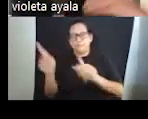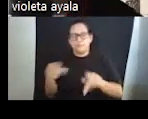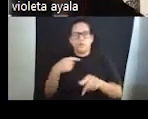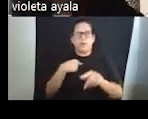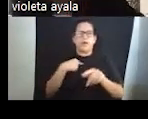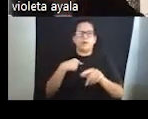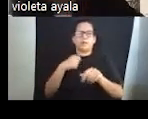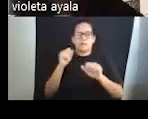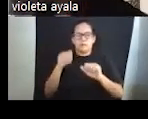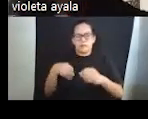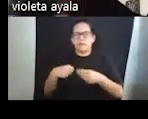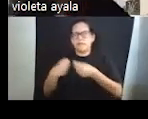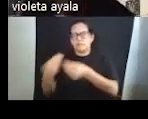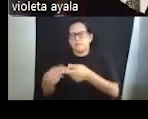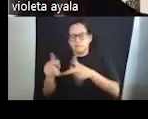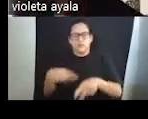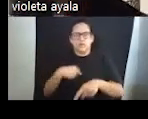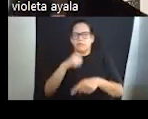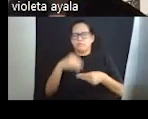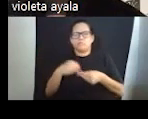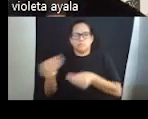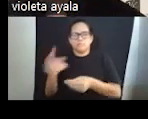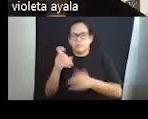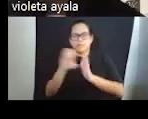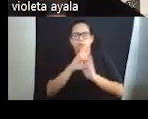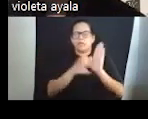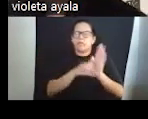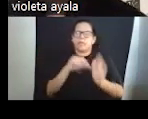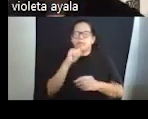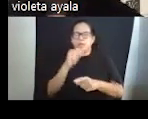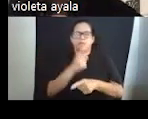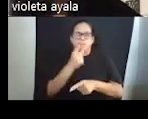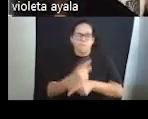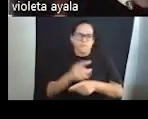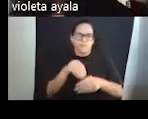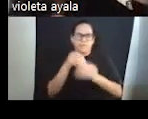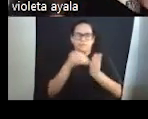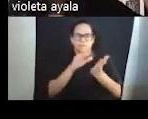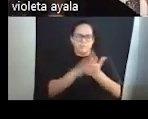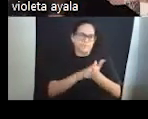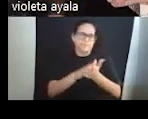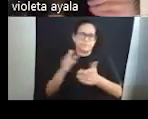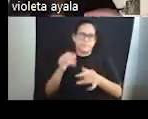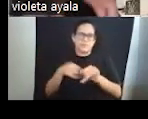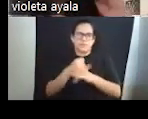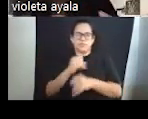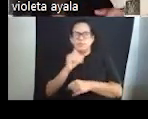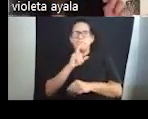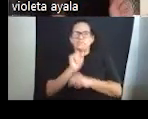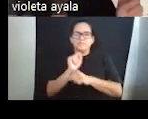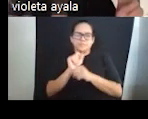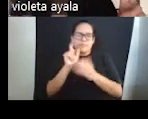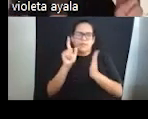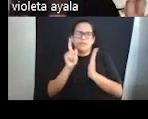can't contribute to this person. I don't contribute because it's ethically not correct in the documentary industry. So actually